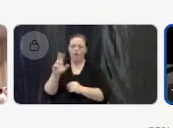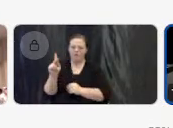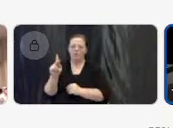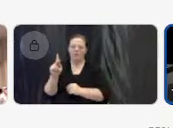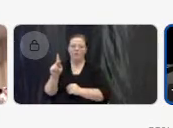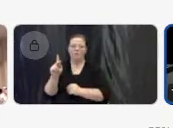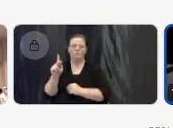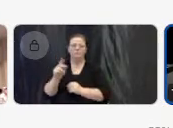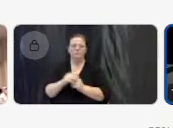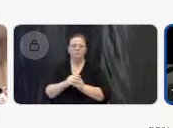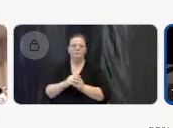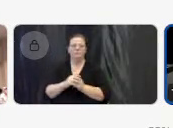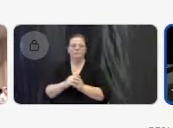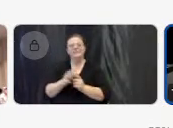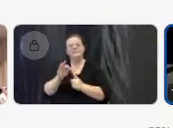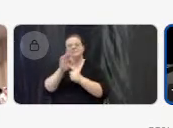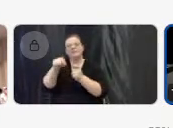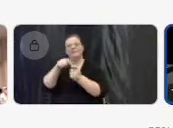less Pulaski County.